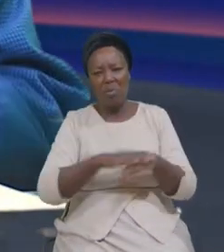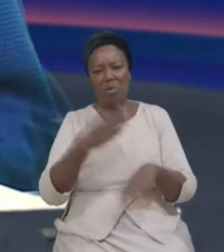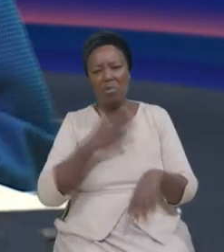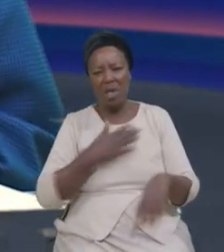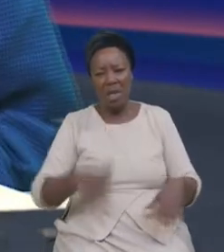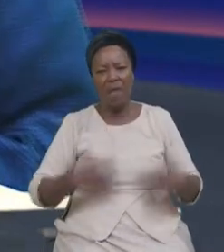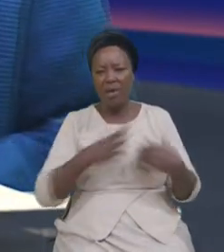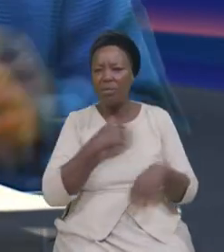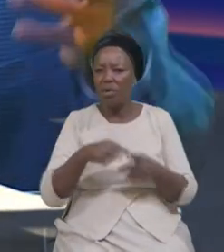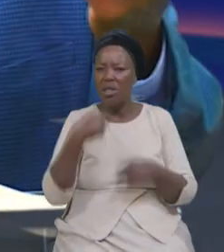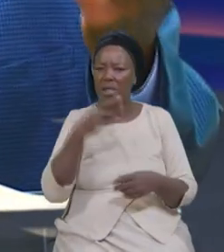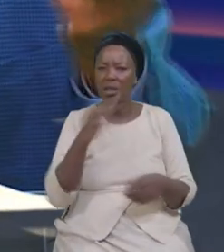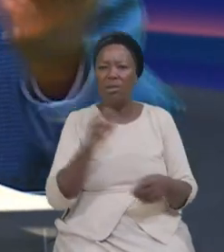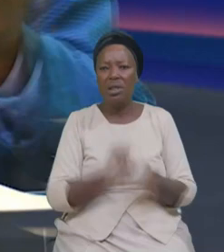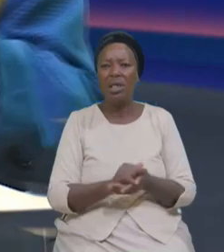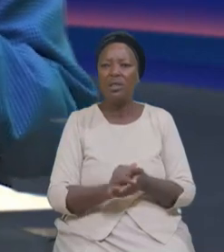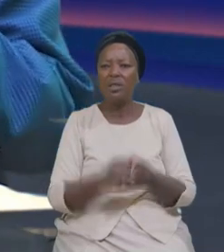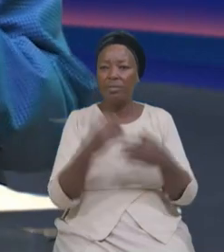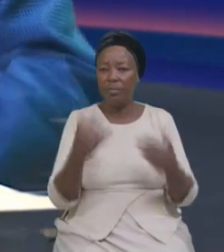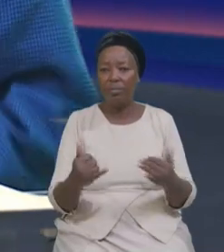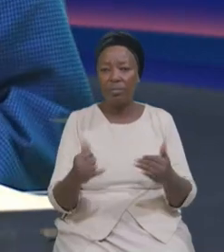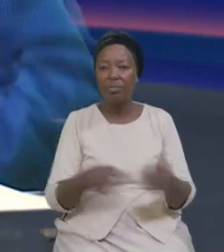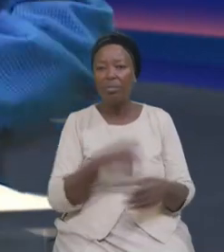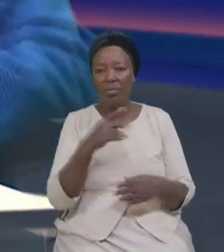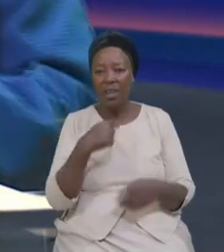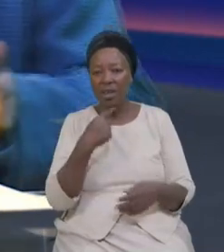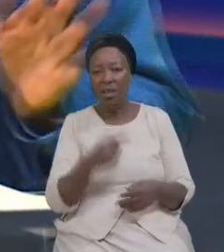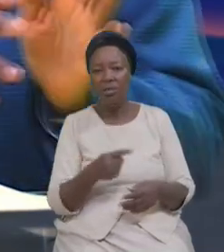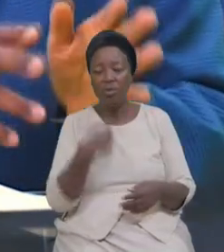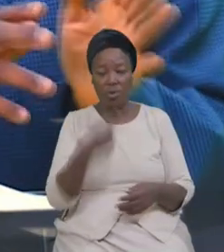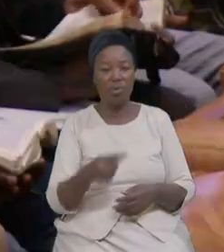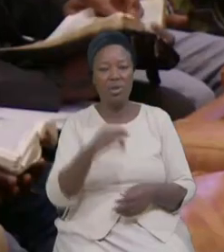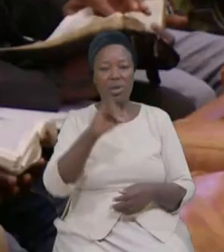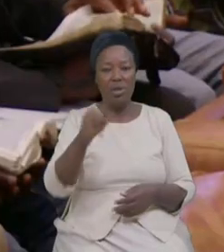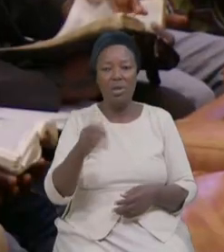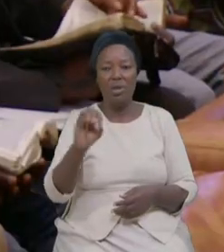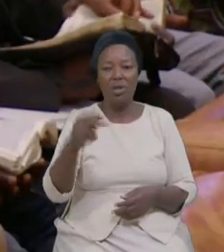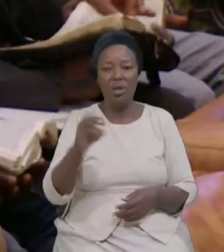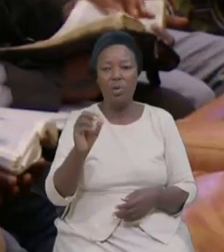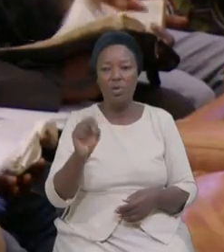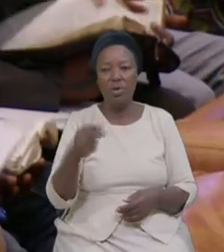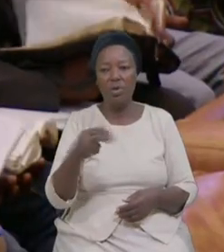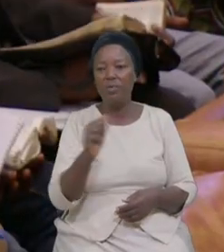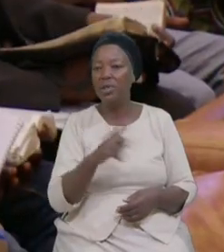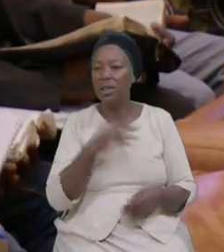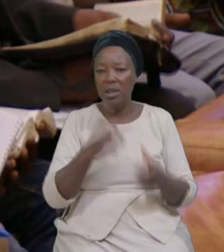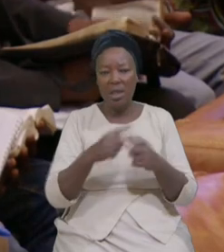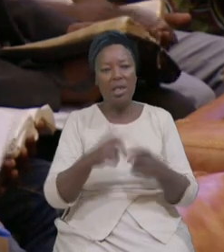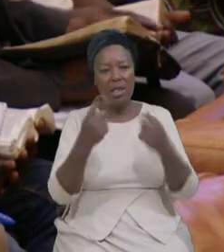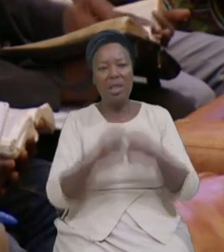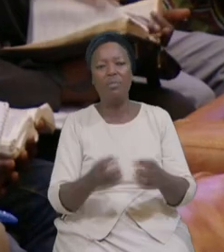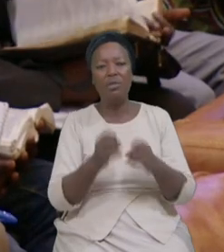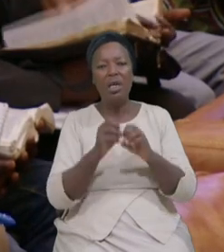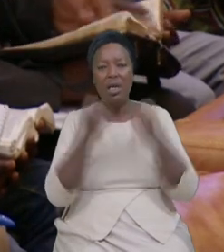then there came some that told Jehoshaphat, say, there cometh a great